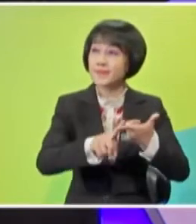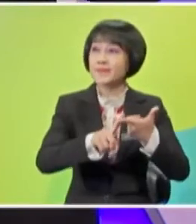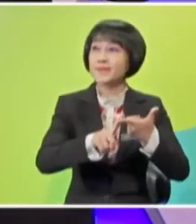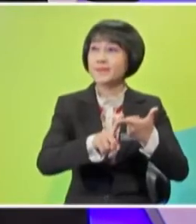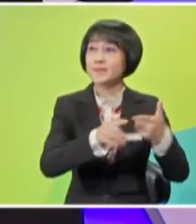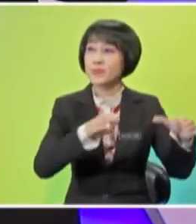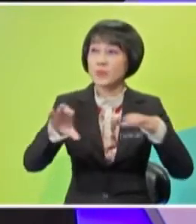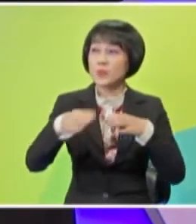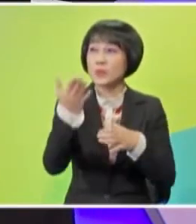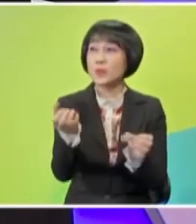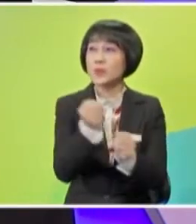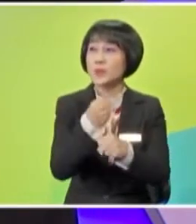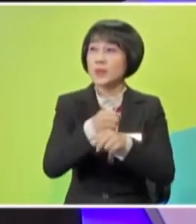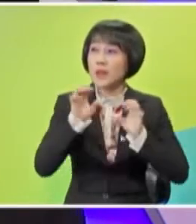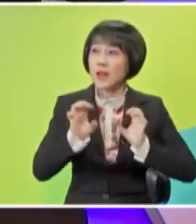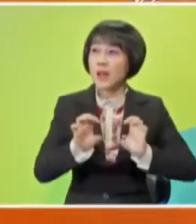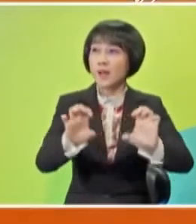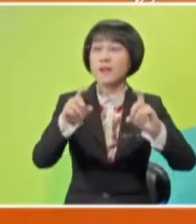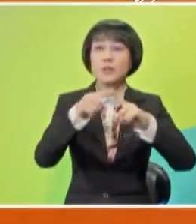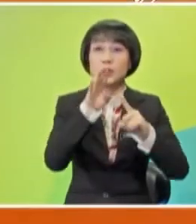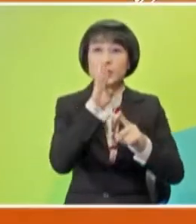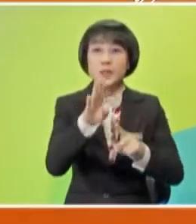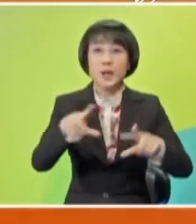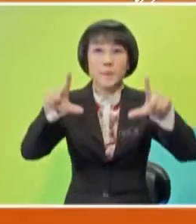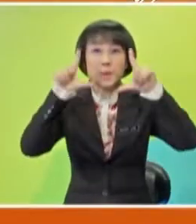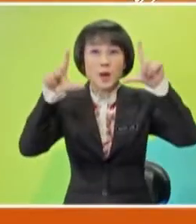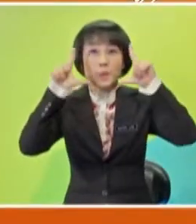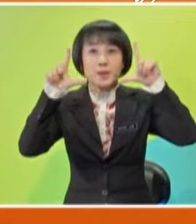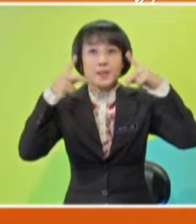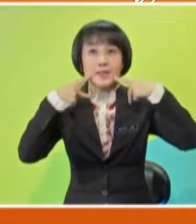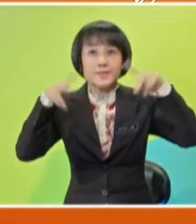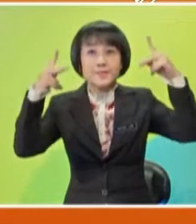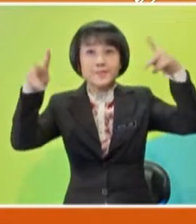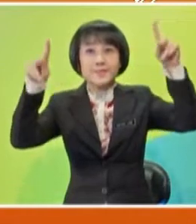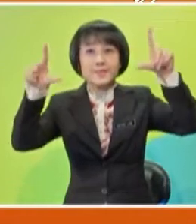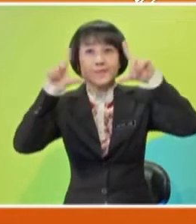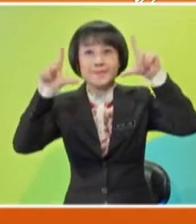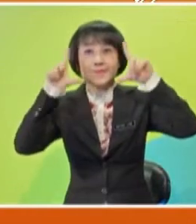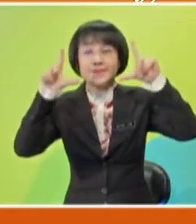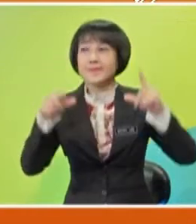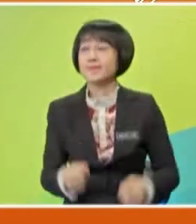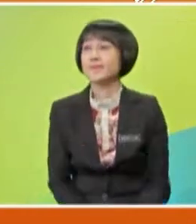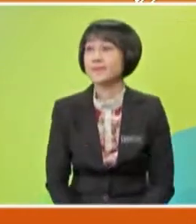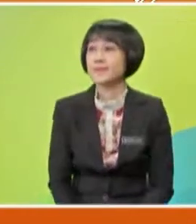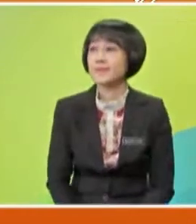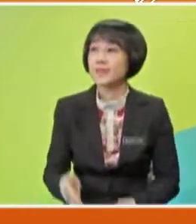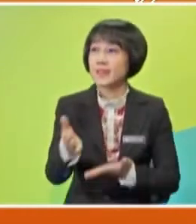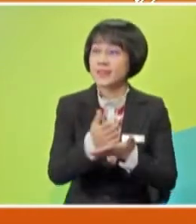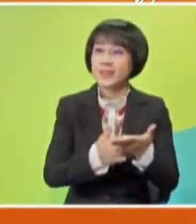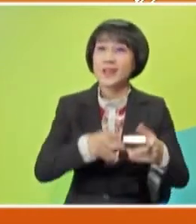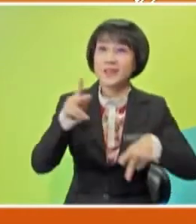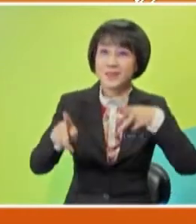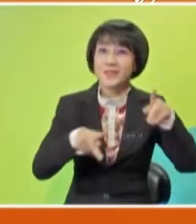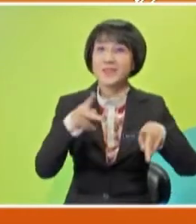be, do you make an effort to be popular? Because some people, they really like